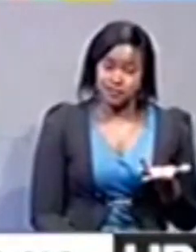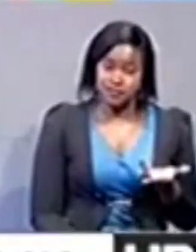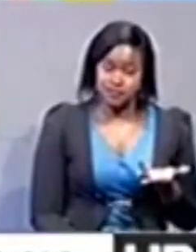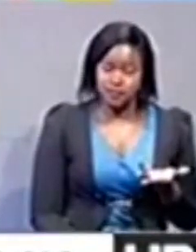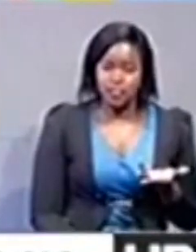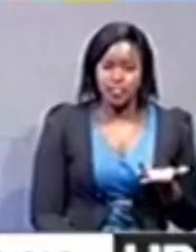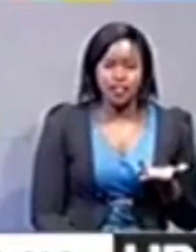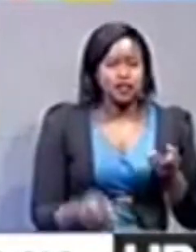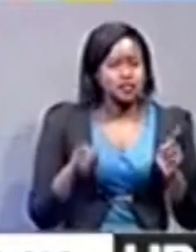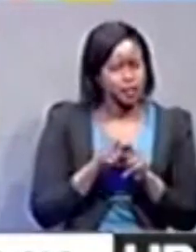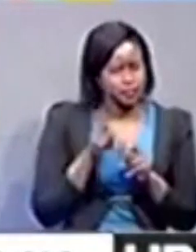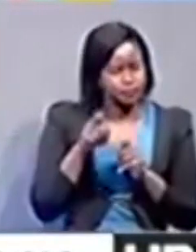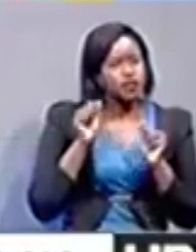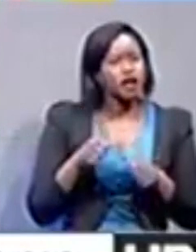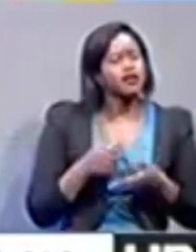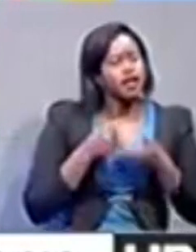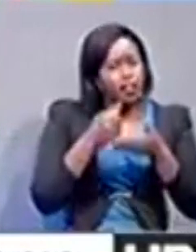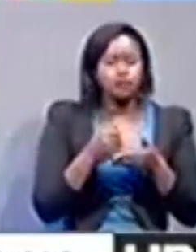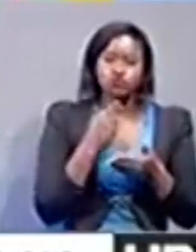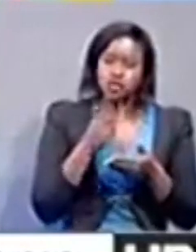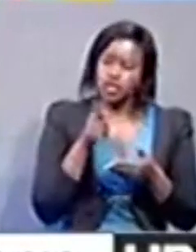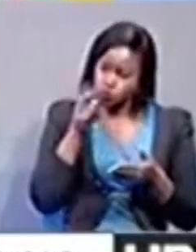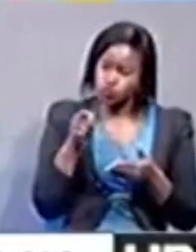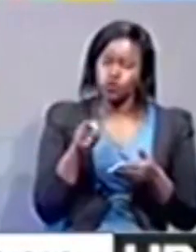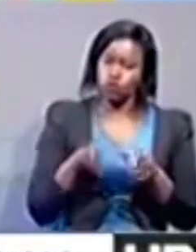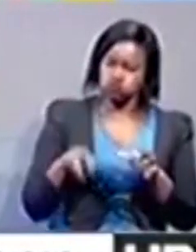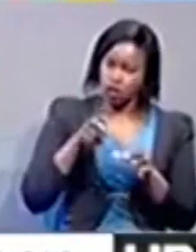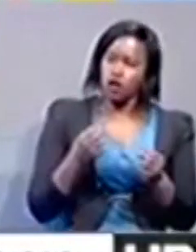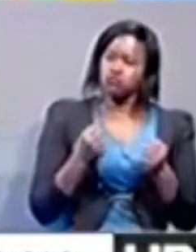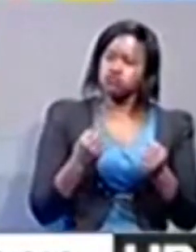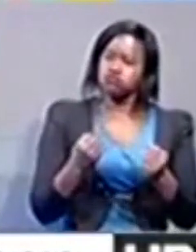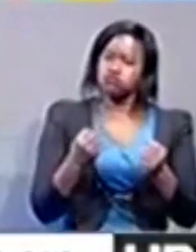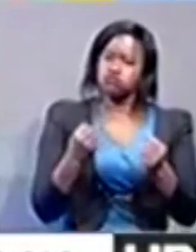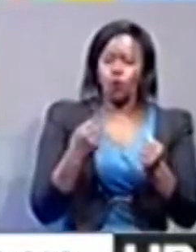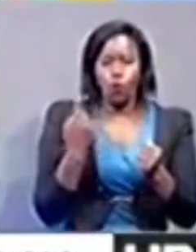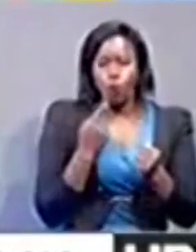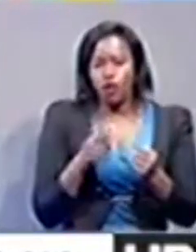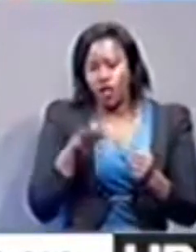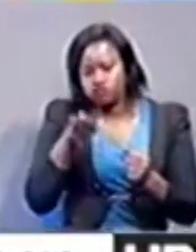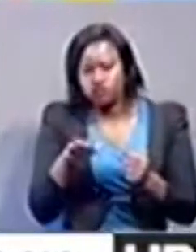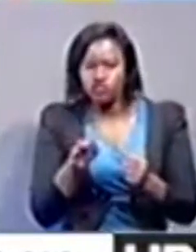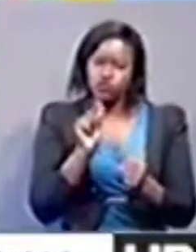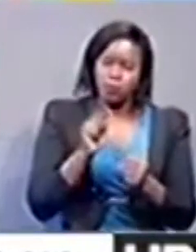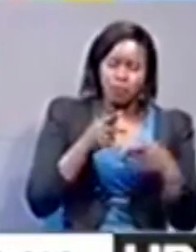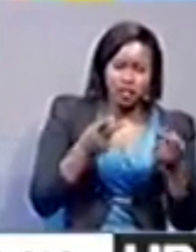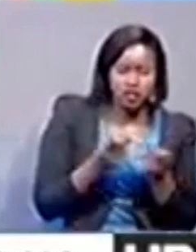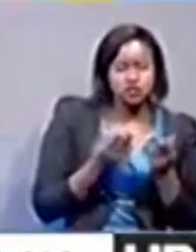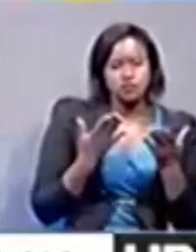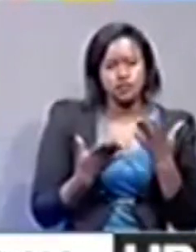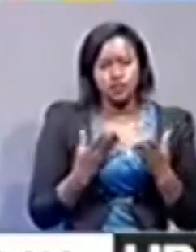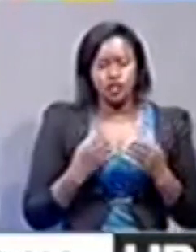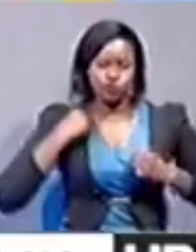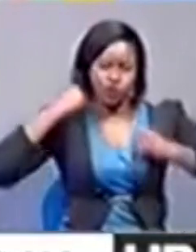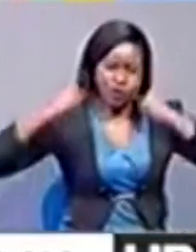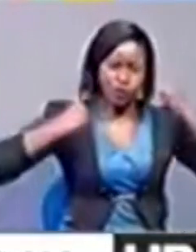even that would have worked really, to say you drive, only stop in some few places, it would have worked,